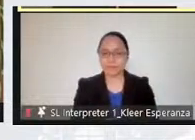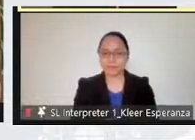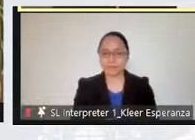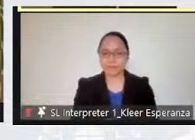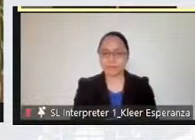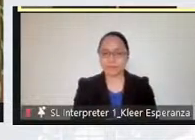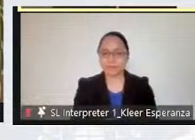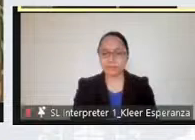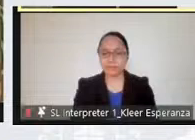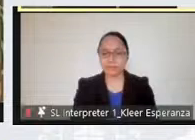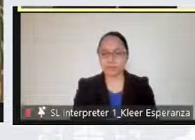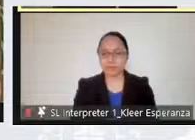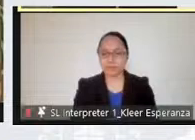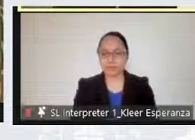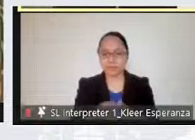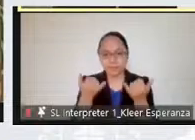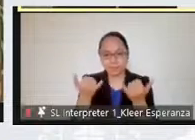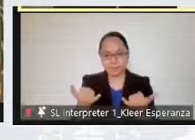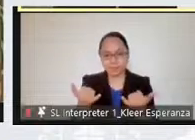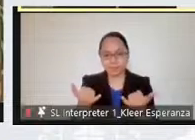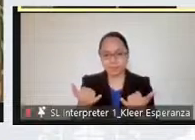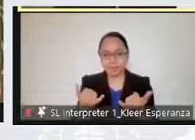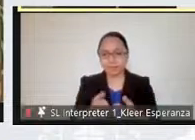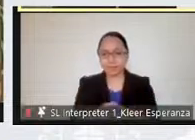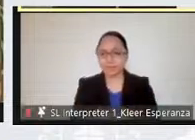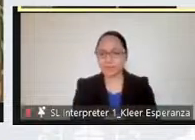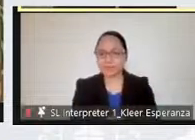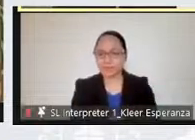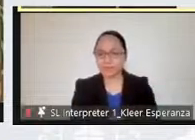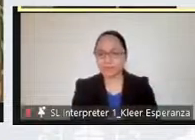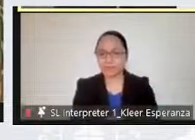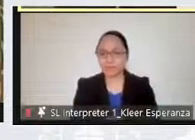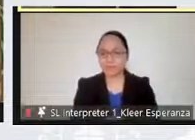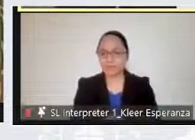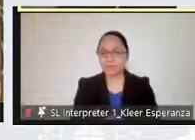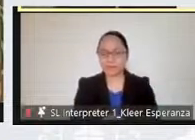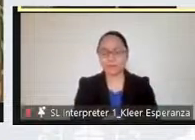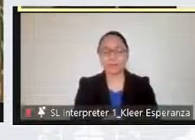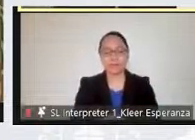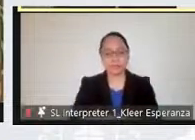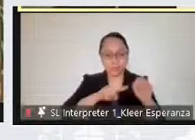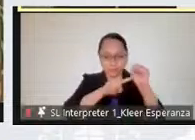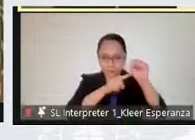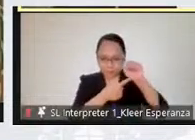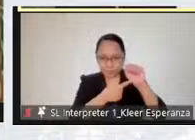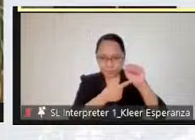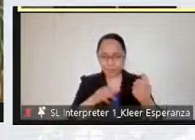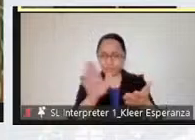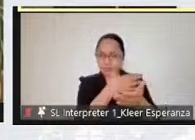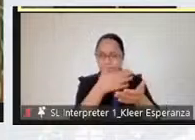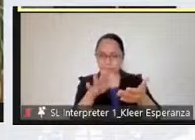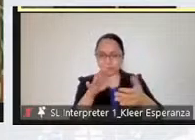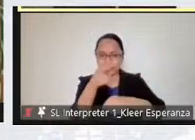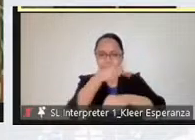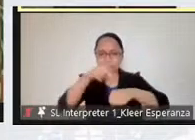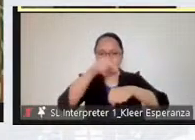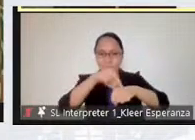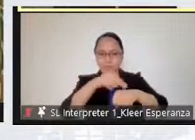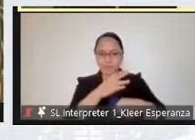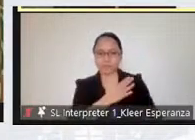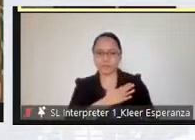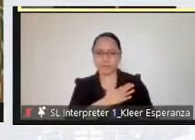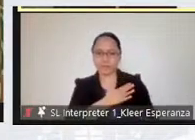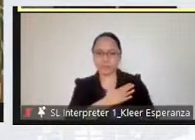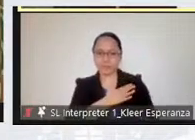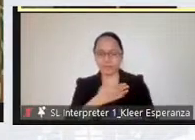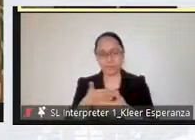To start, let us give respect to the Philippine National Anthem. It will be followed by an ugayam performed by